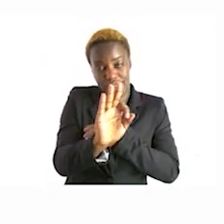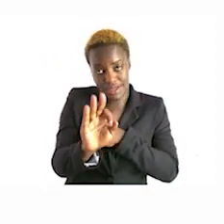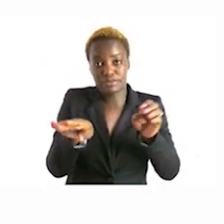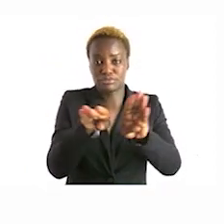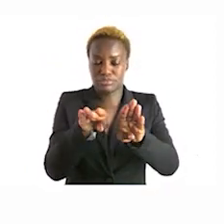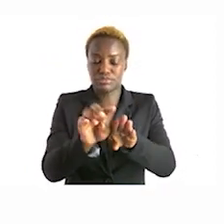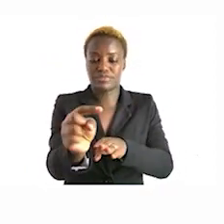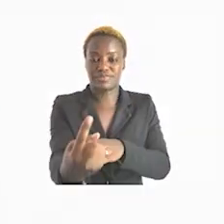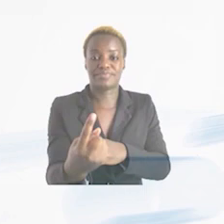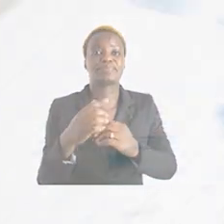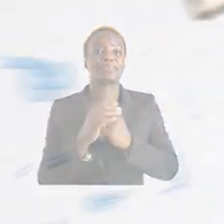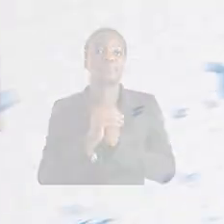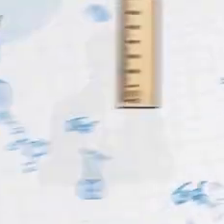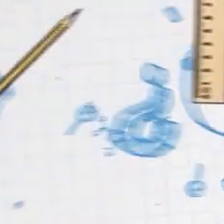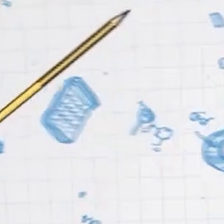and F as well.